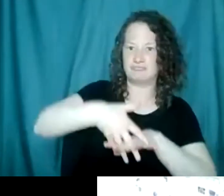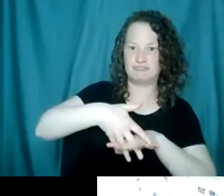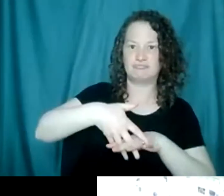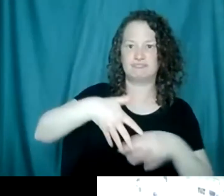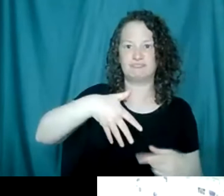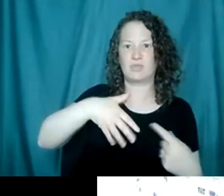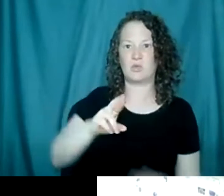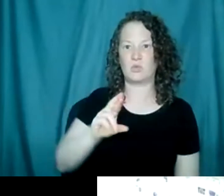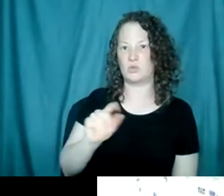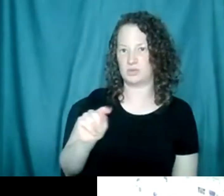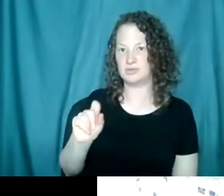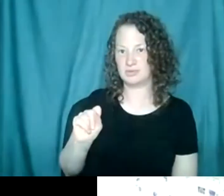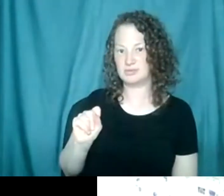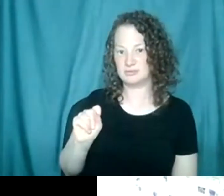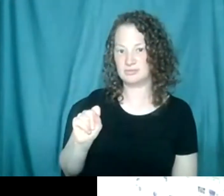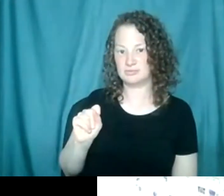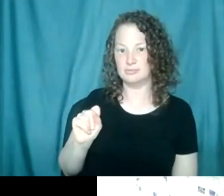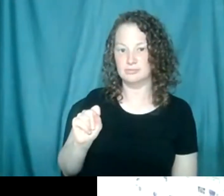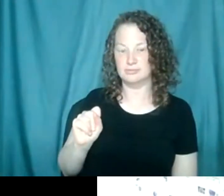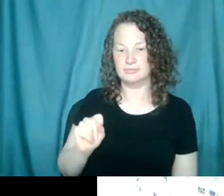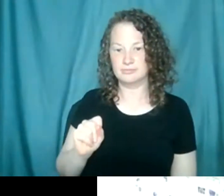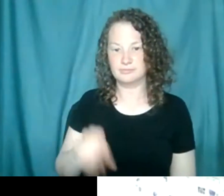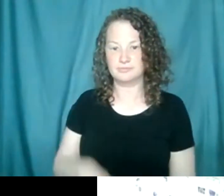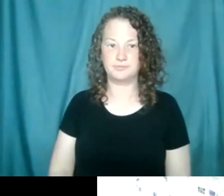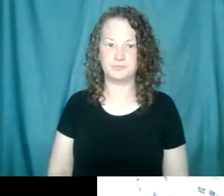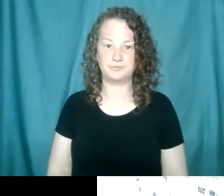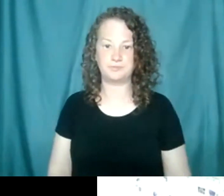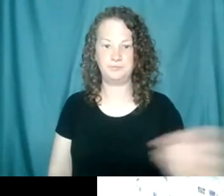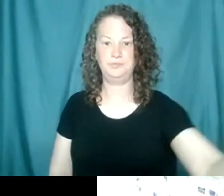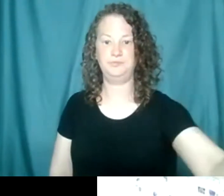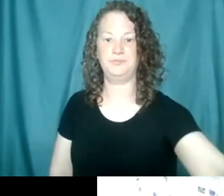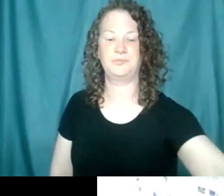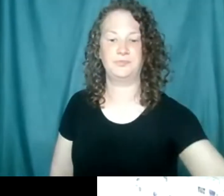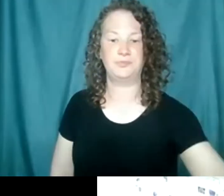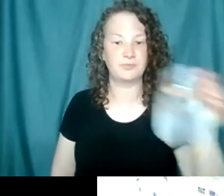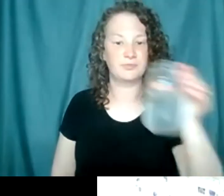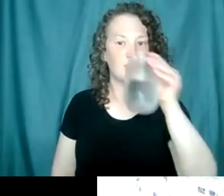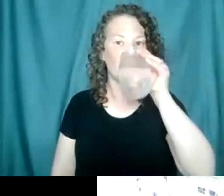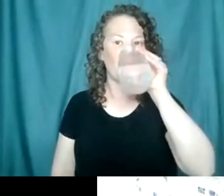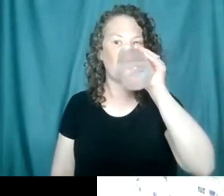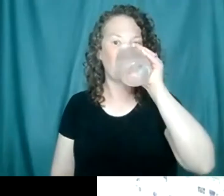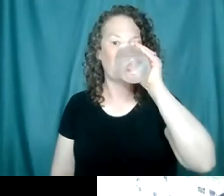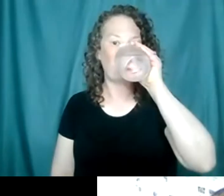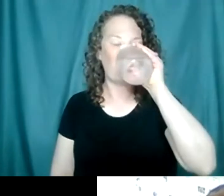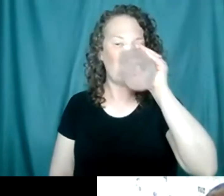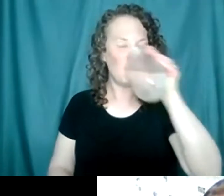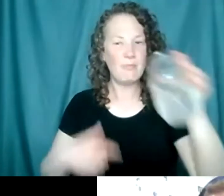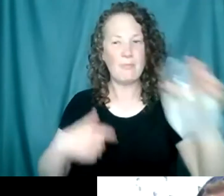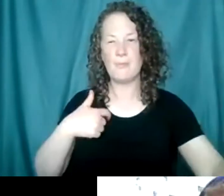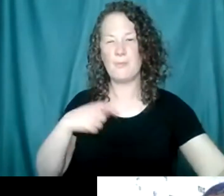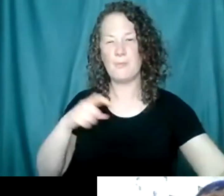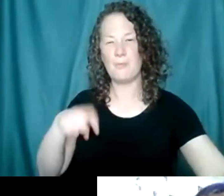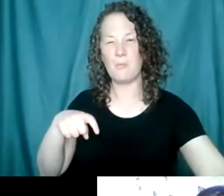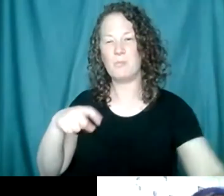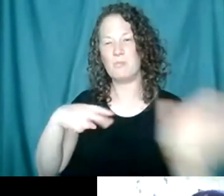affected by gravity. So I'll have to reread this, but this is an example